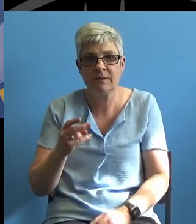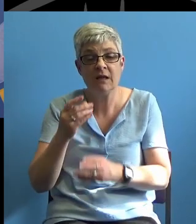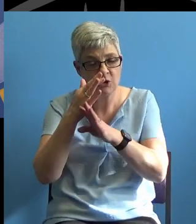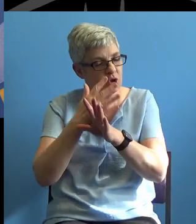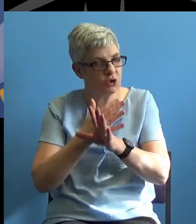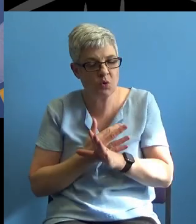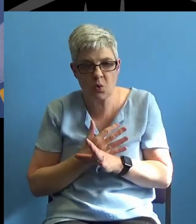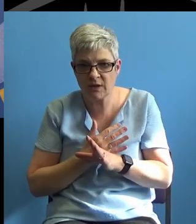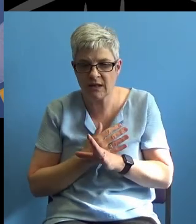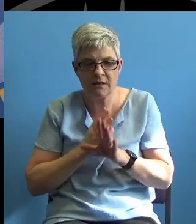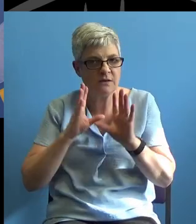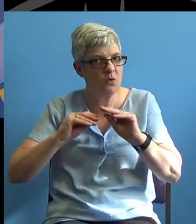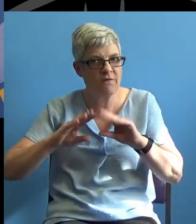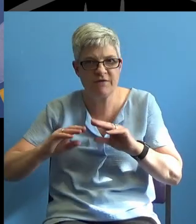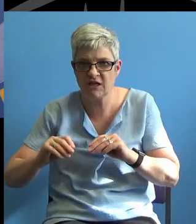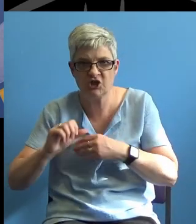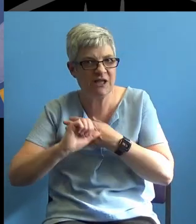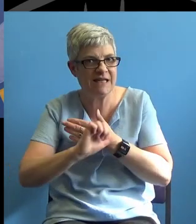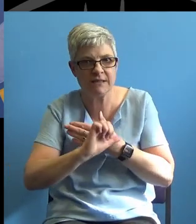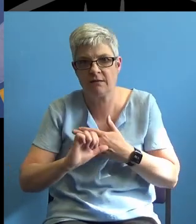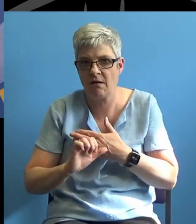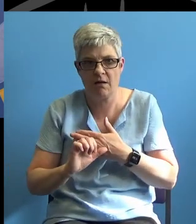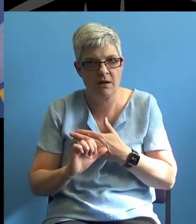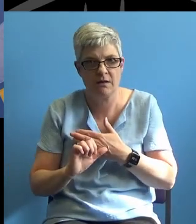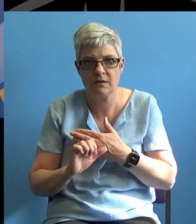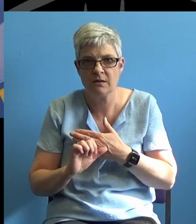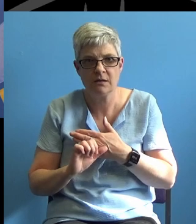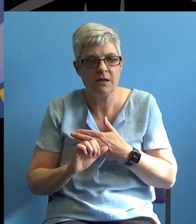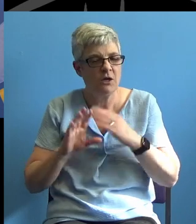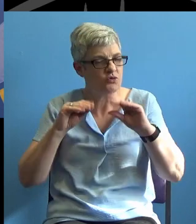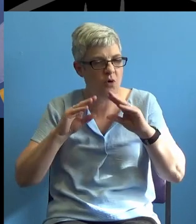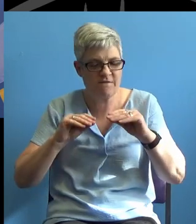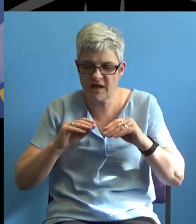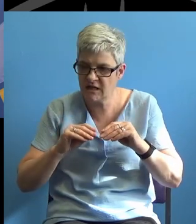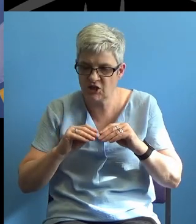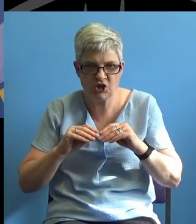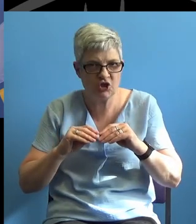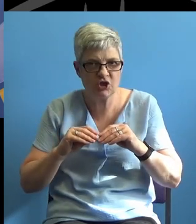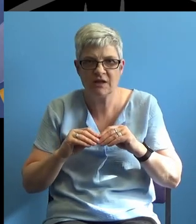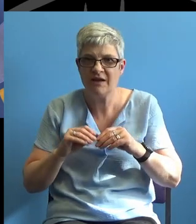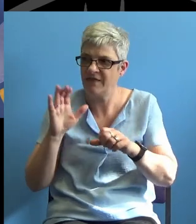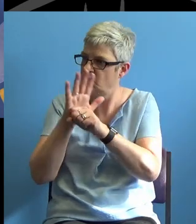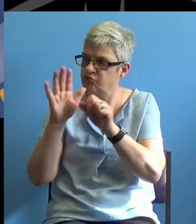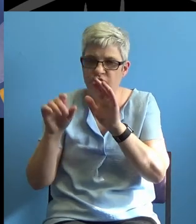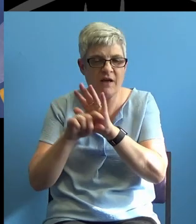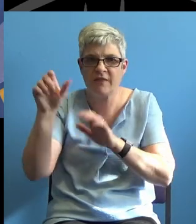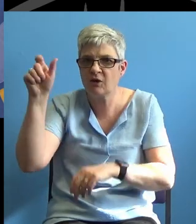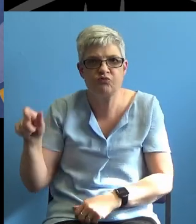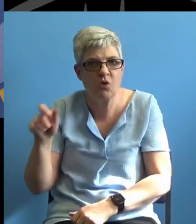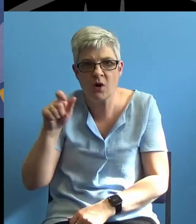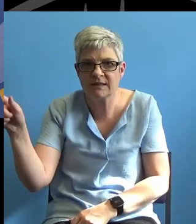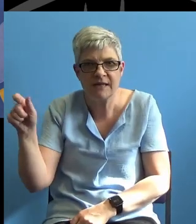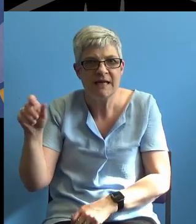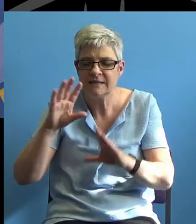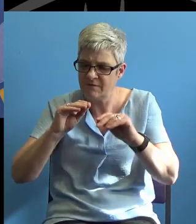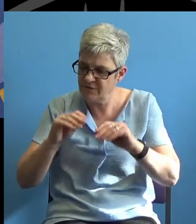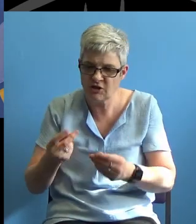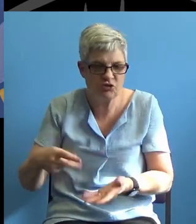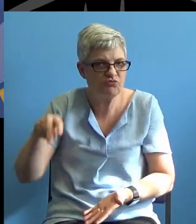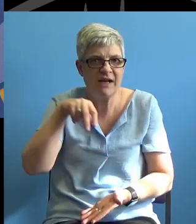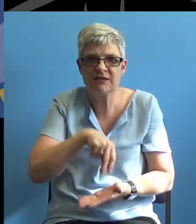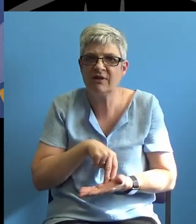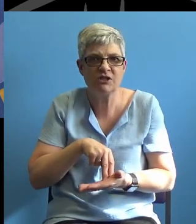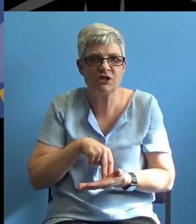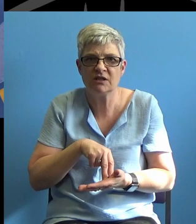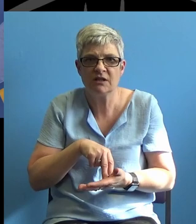The story did not end at Easter. It didn't end, certainly, at the cross. It didn't even end with resurrection. It